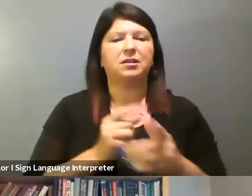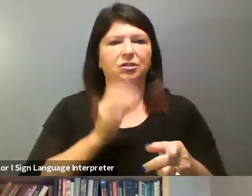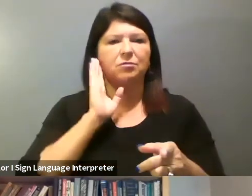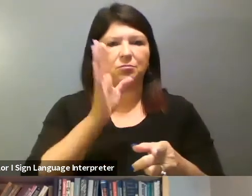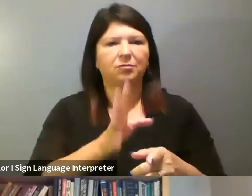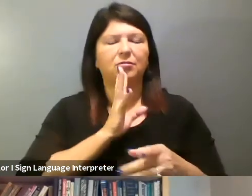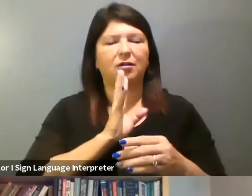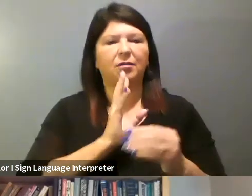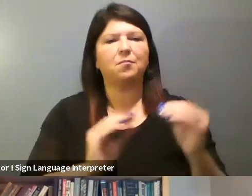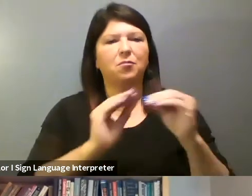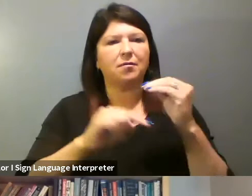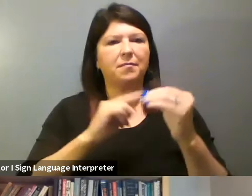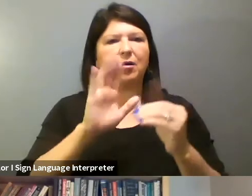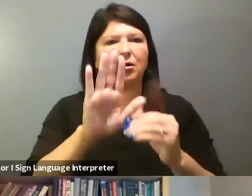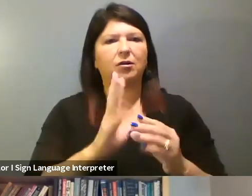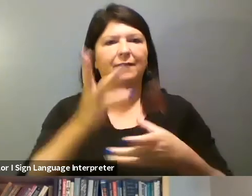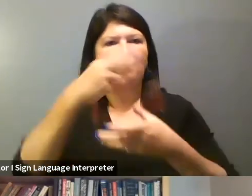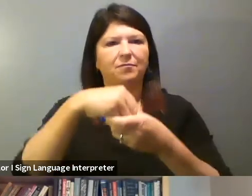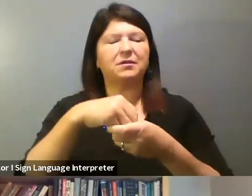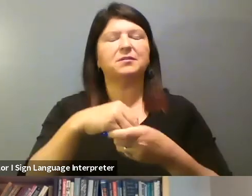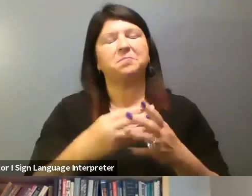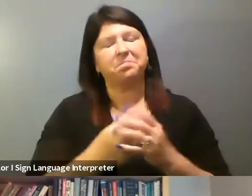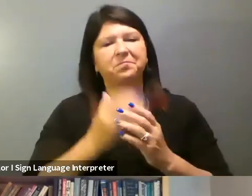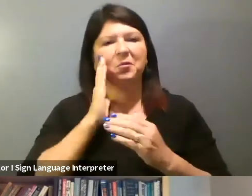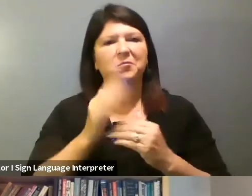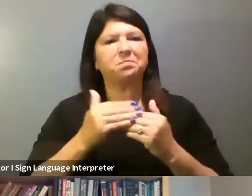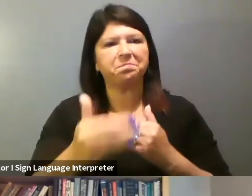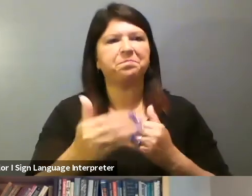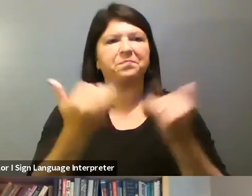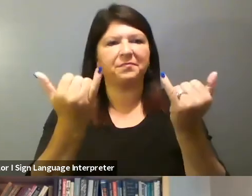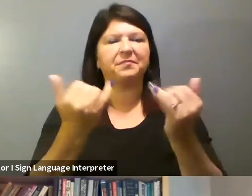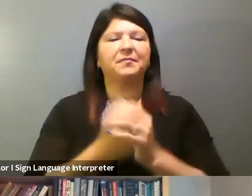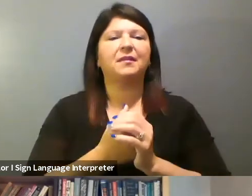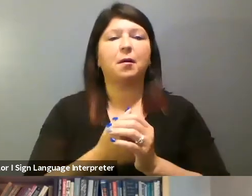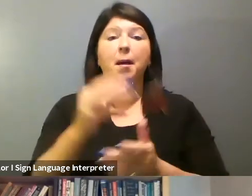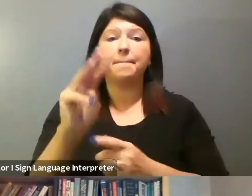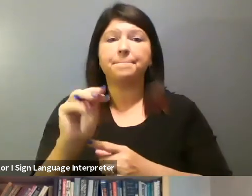involvement. So without further ado, let's just get started. So Mia, I'm gonna first start with you.